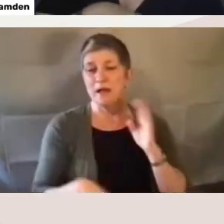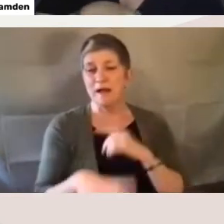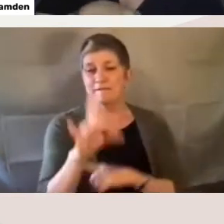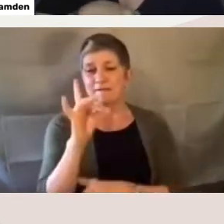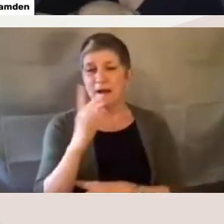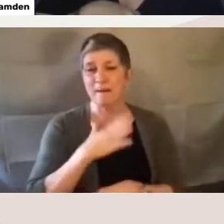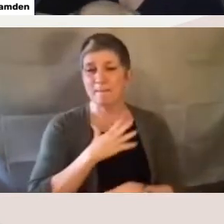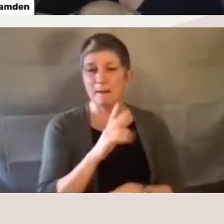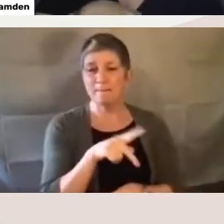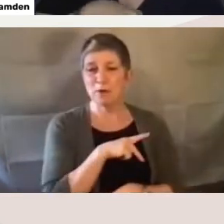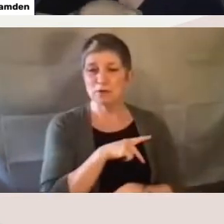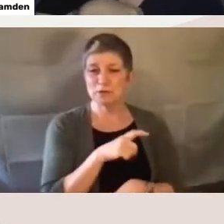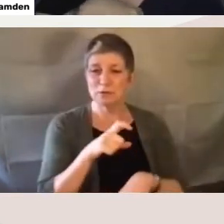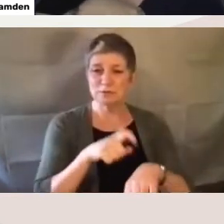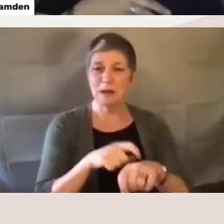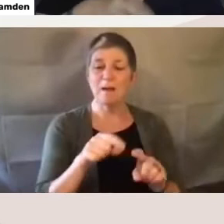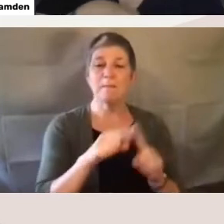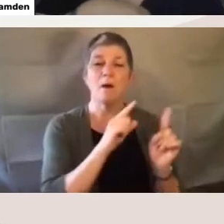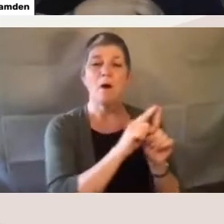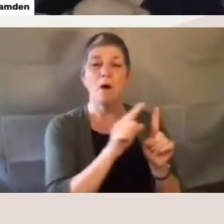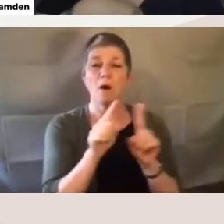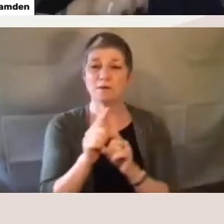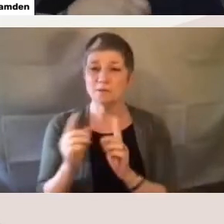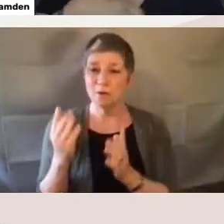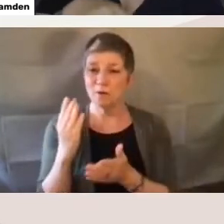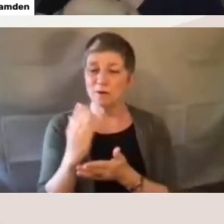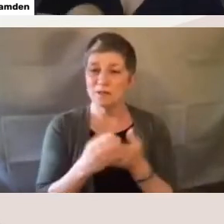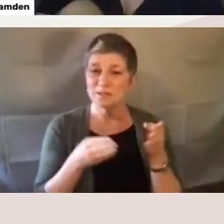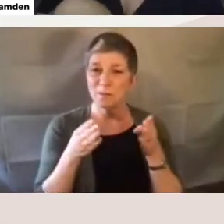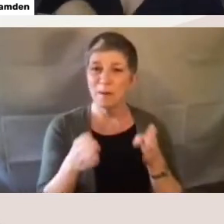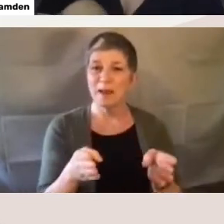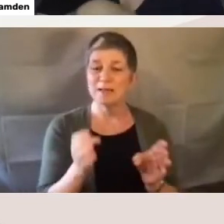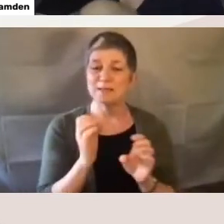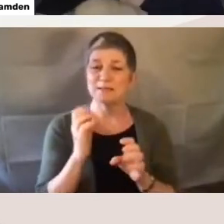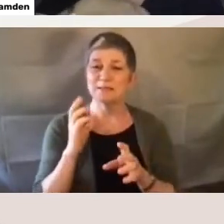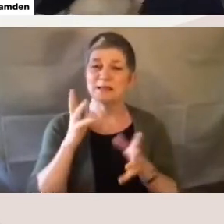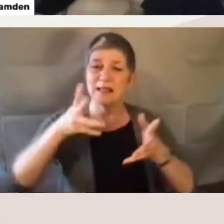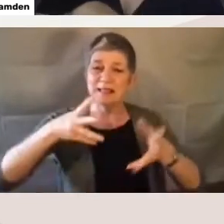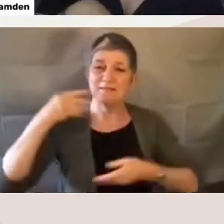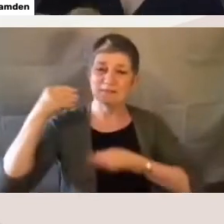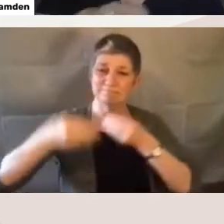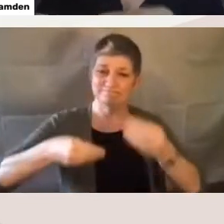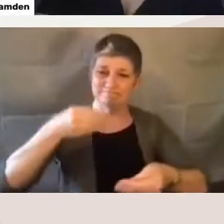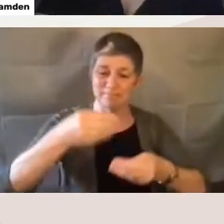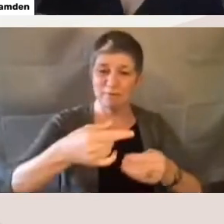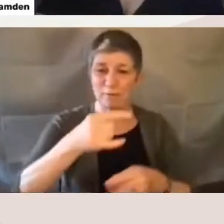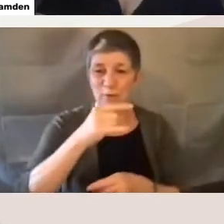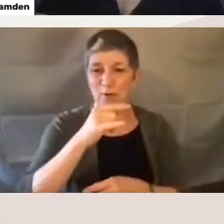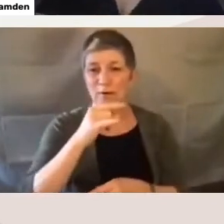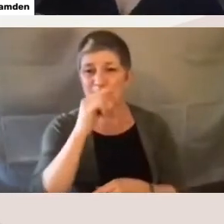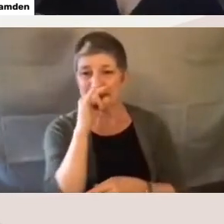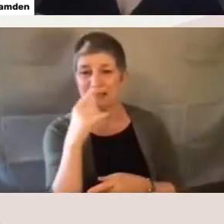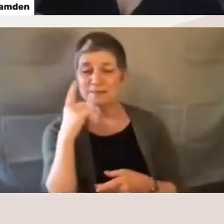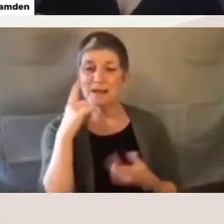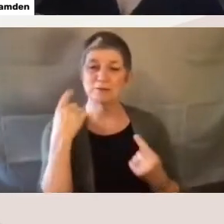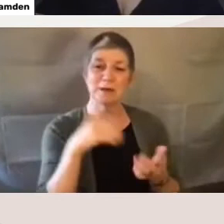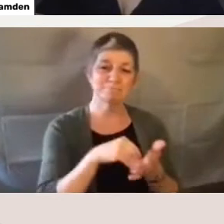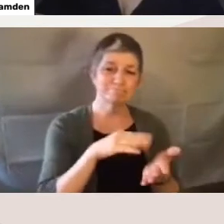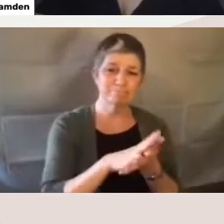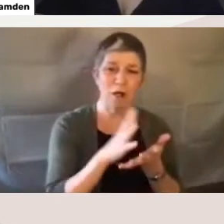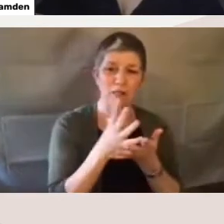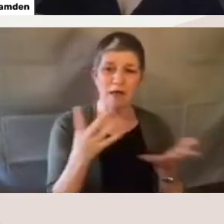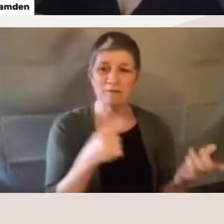my personal time, but it's also in some ways, it's creating that legacy for the kids because I try and capture a lot of what's going